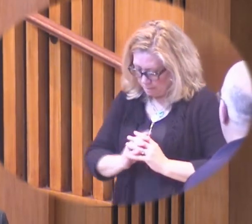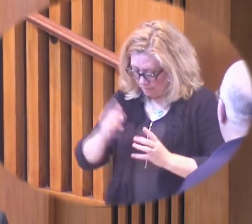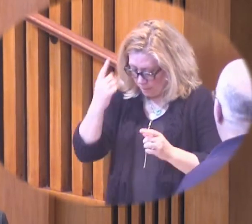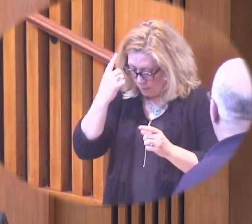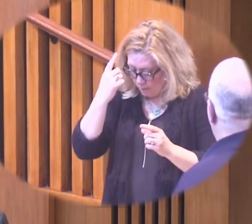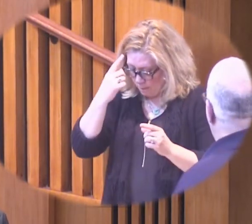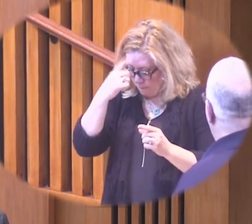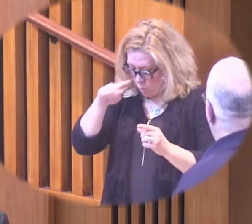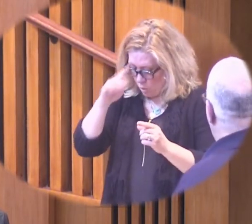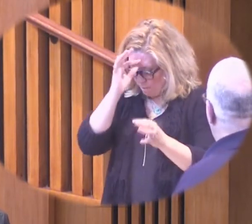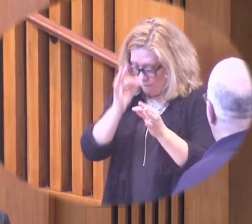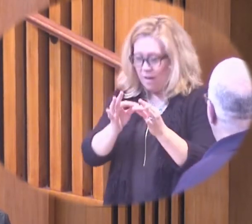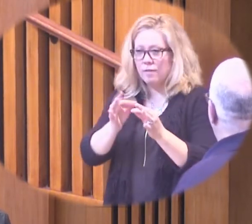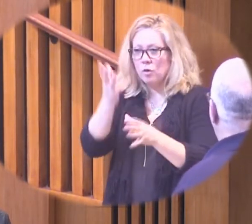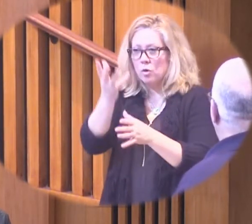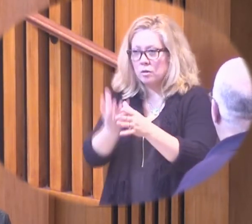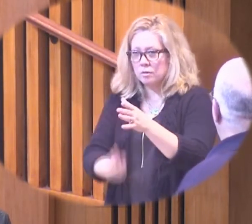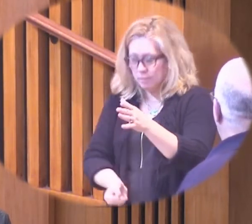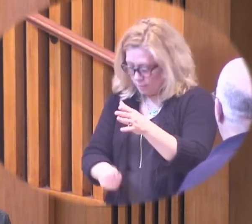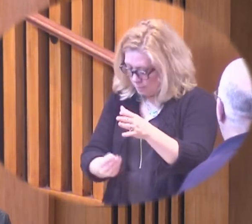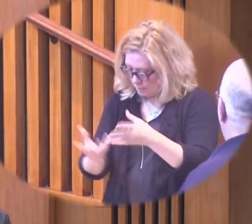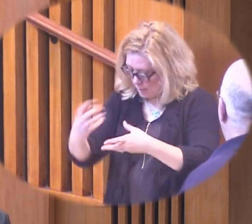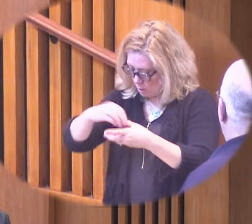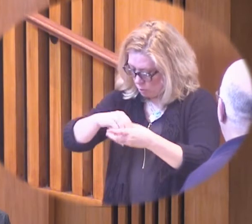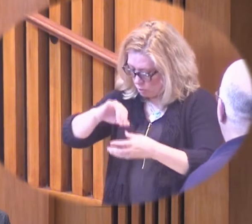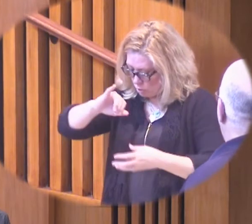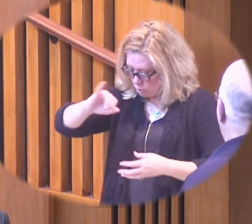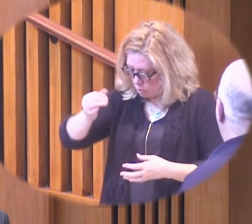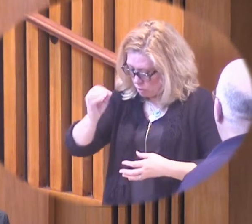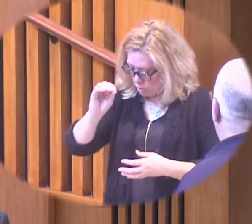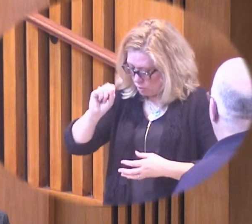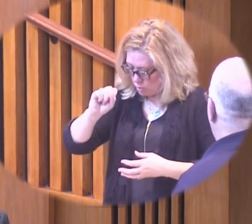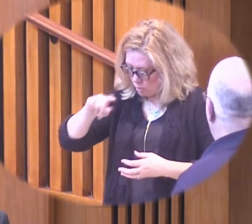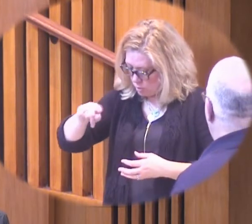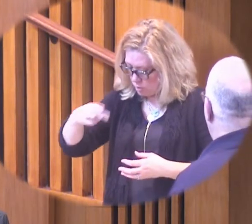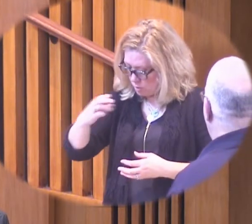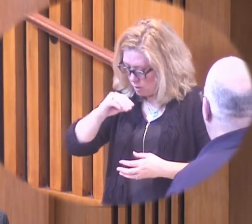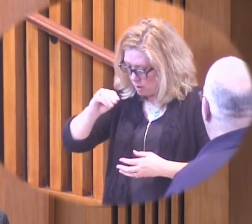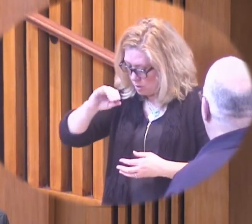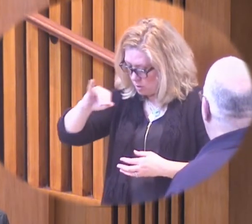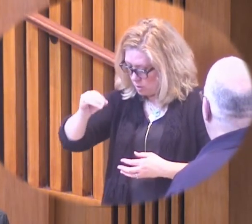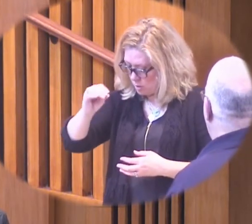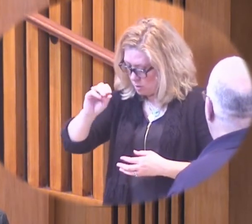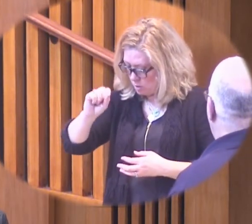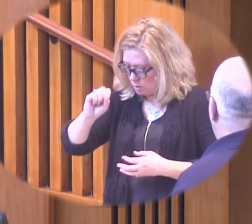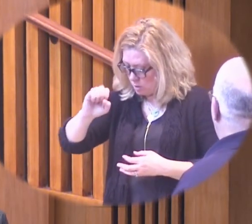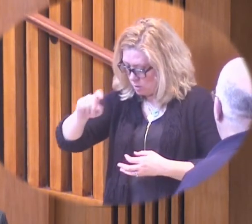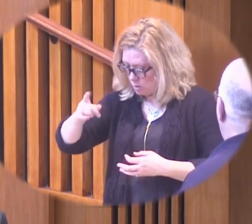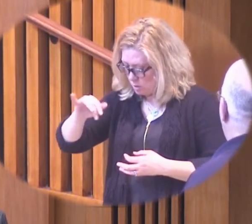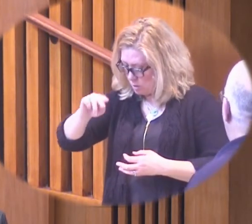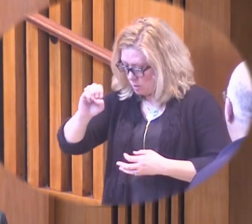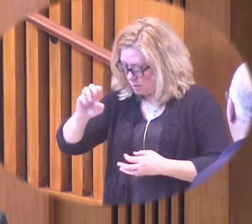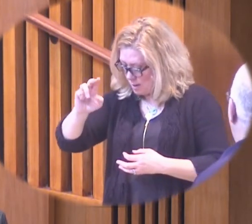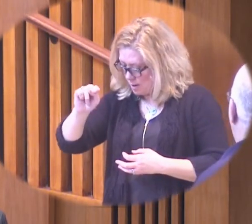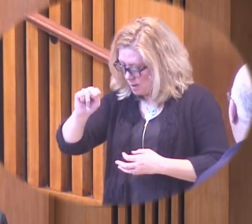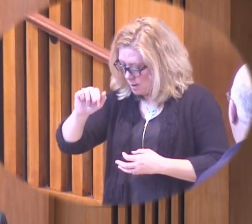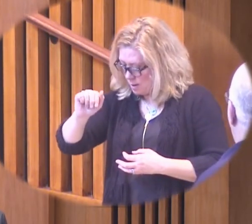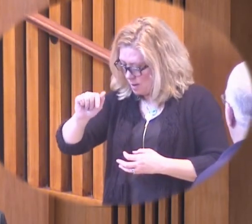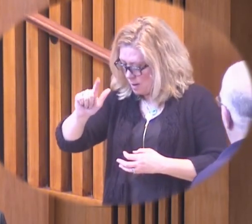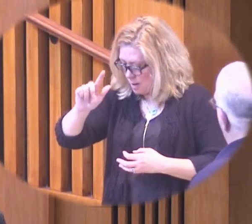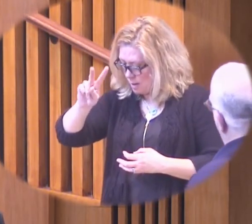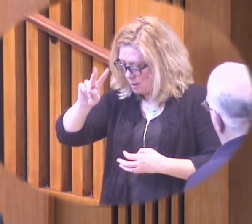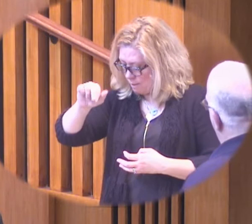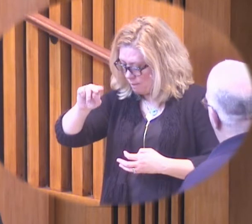For our faithful departed, including Joseph and Josephine Nalivanko, may they rest in the peace of